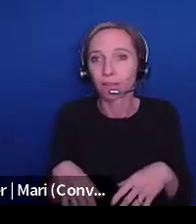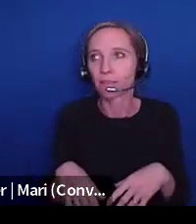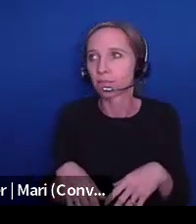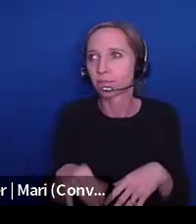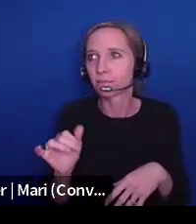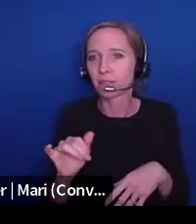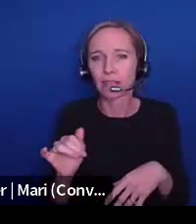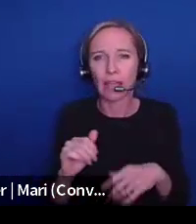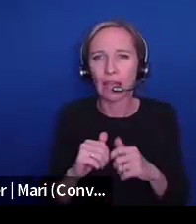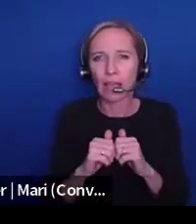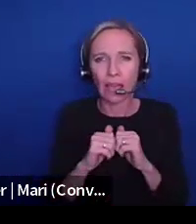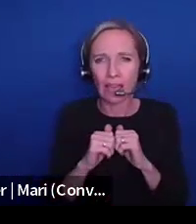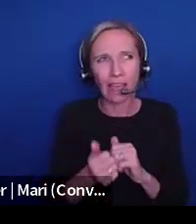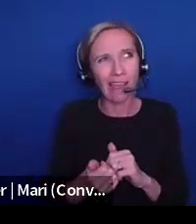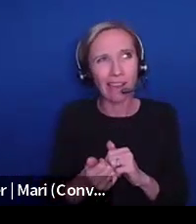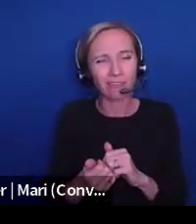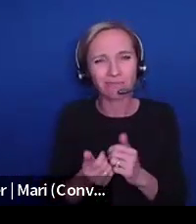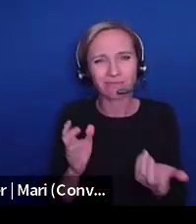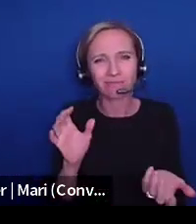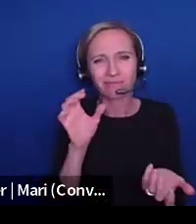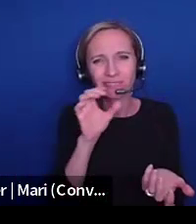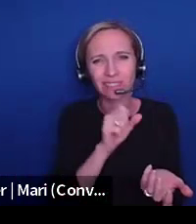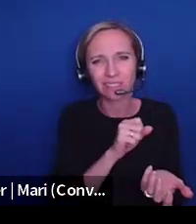how is it that, I guess,